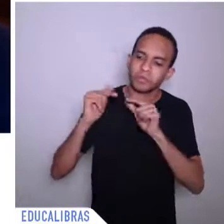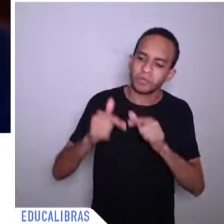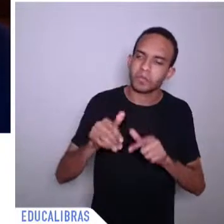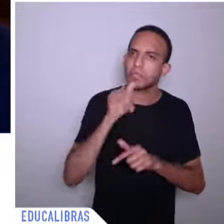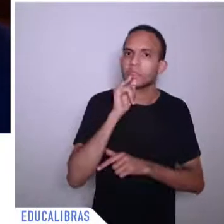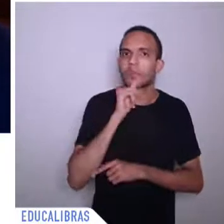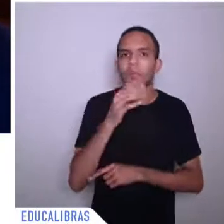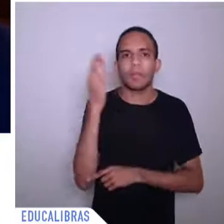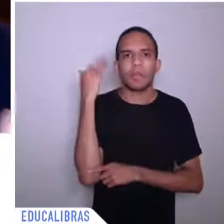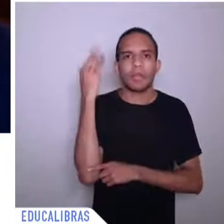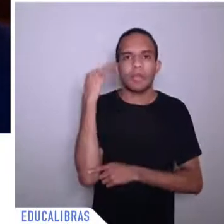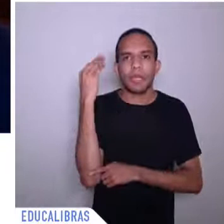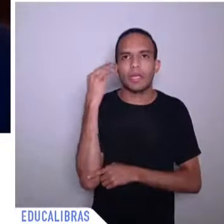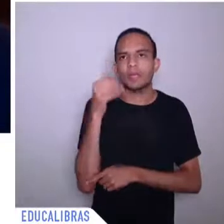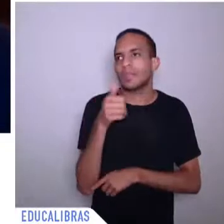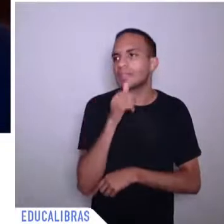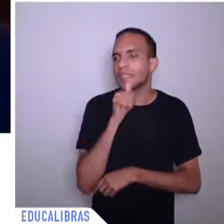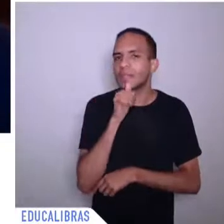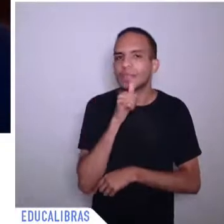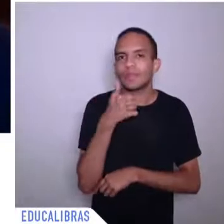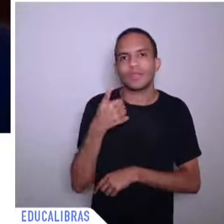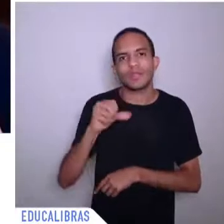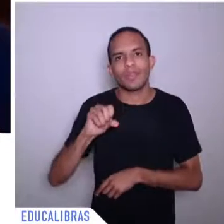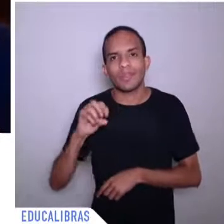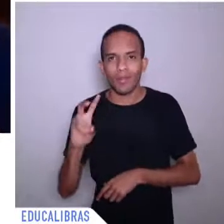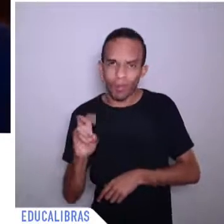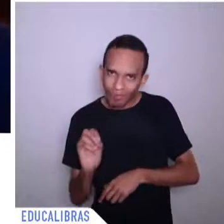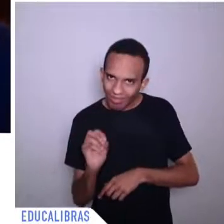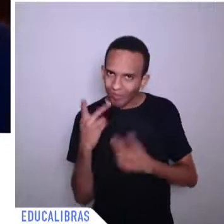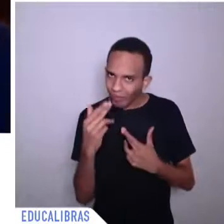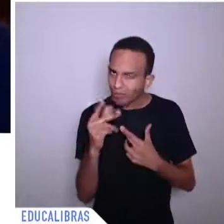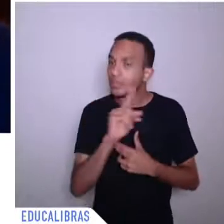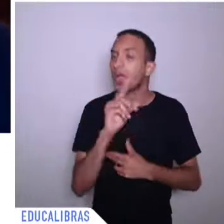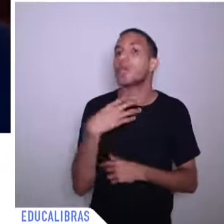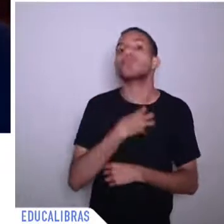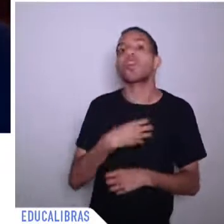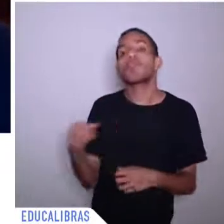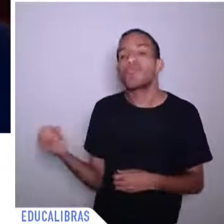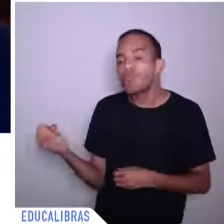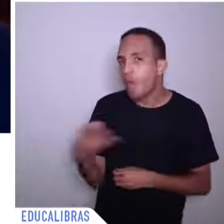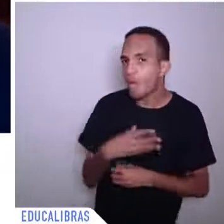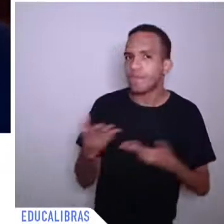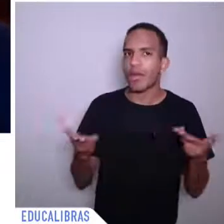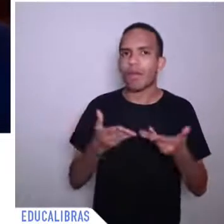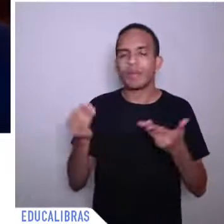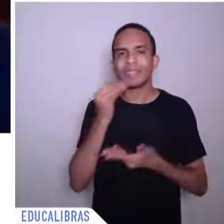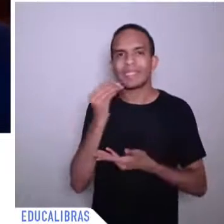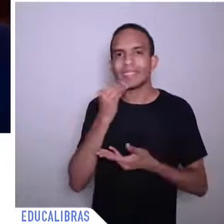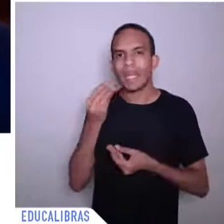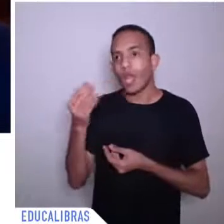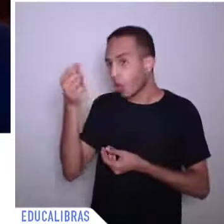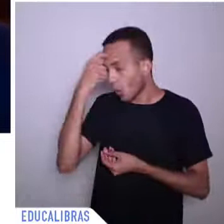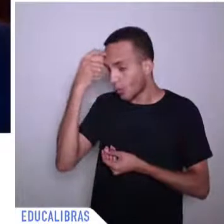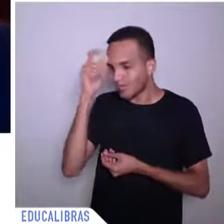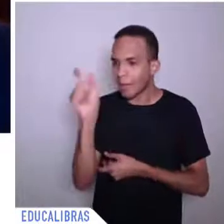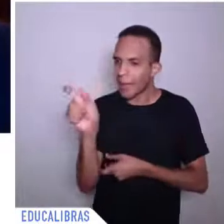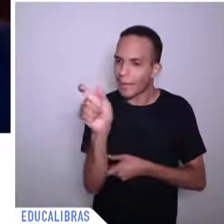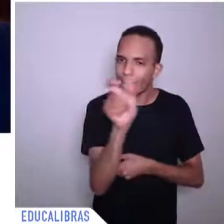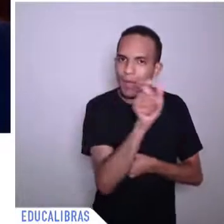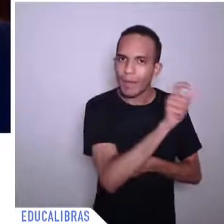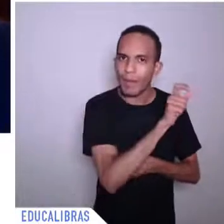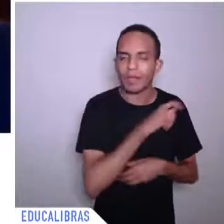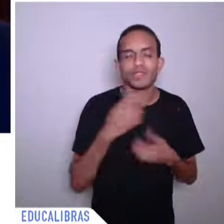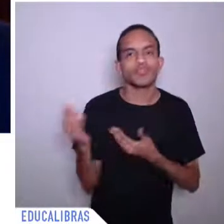about a civic traditional education, just the way it was established in the 50s. I am talking about modern ways